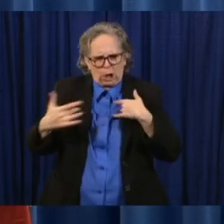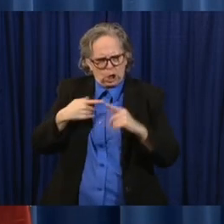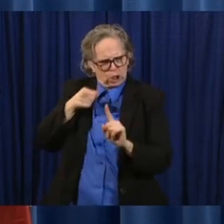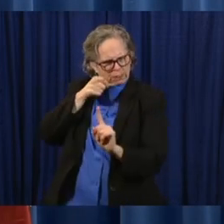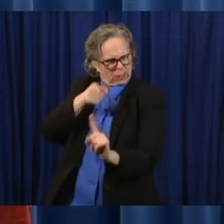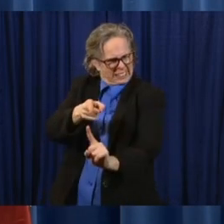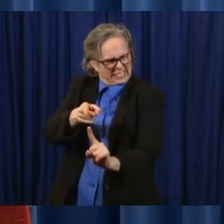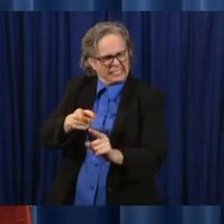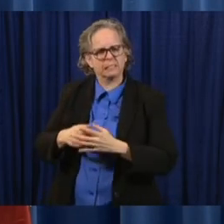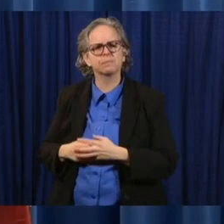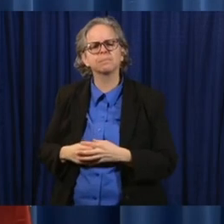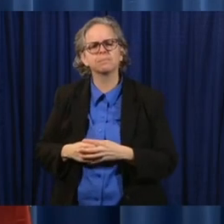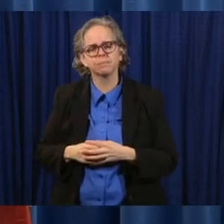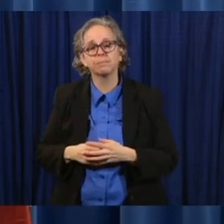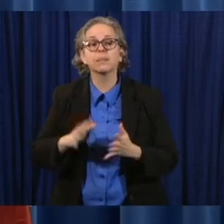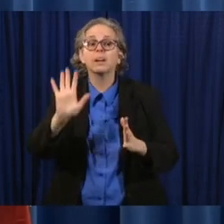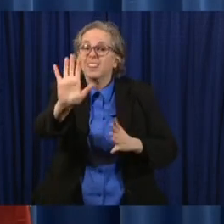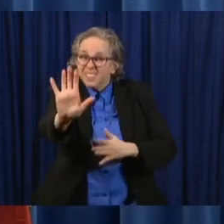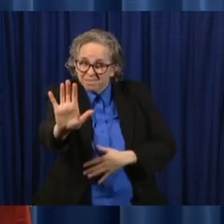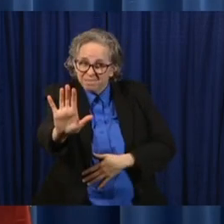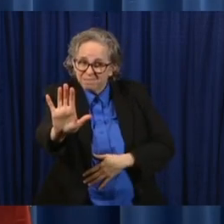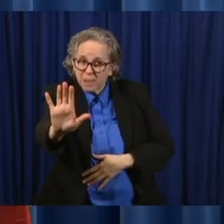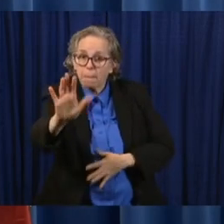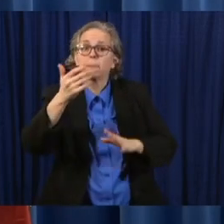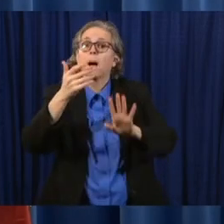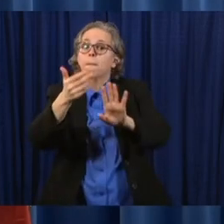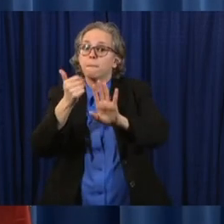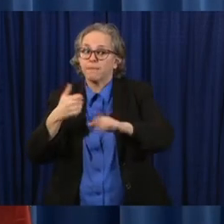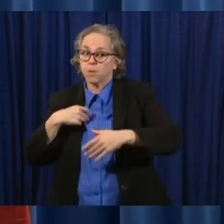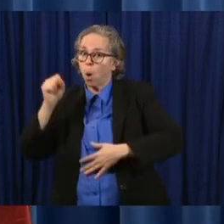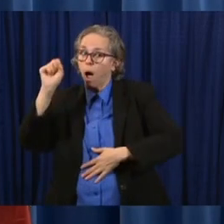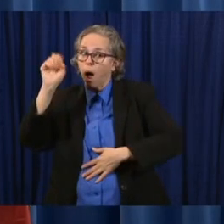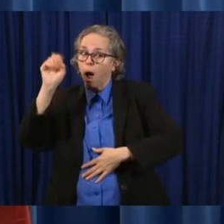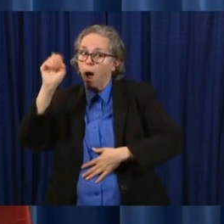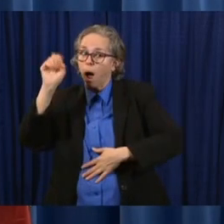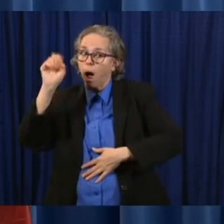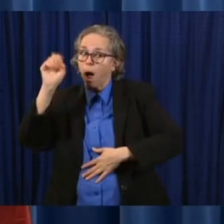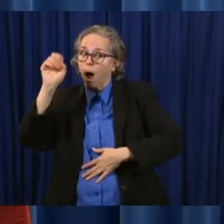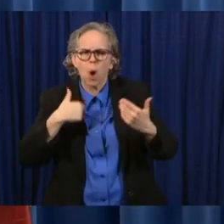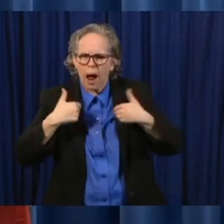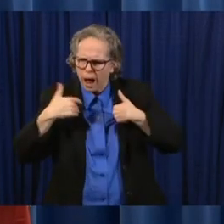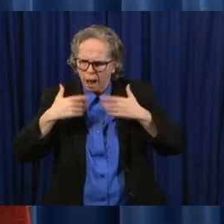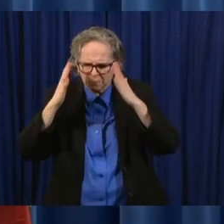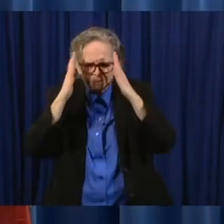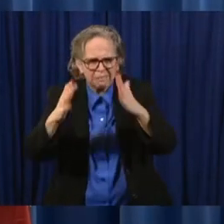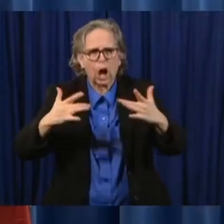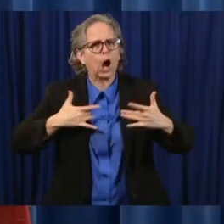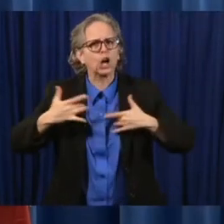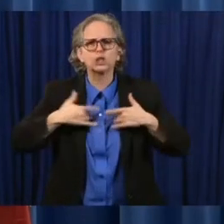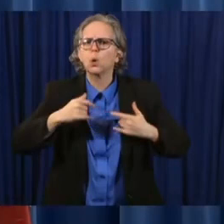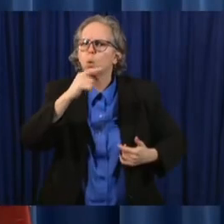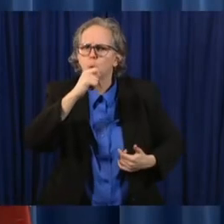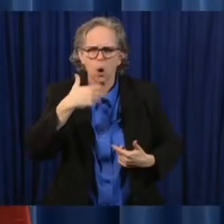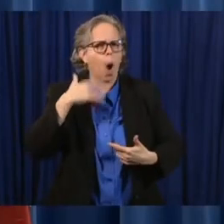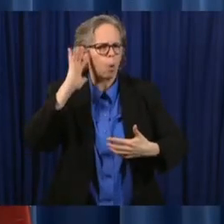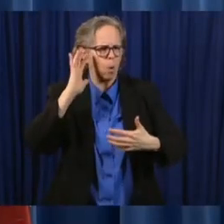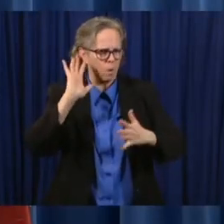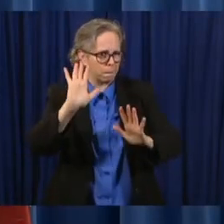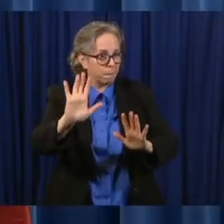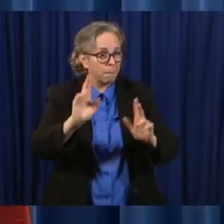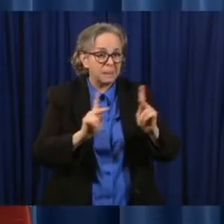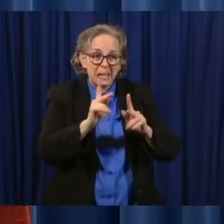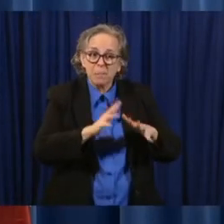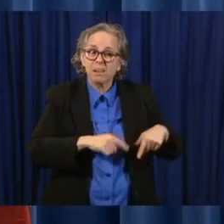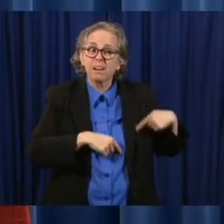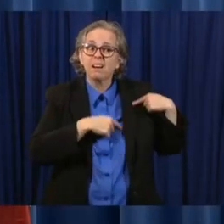And I want to say before I list some of the kids that I worry about, people are doing an amazing job. Our teachers are